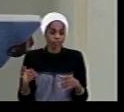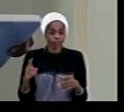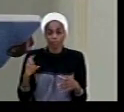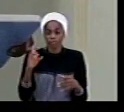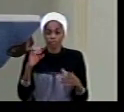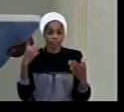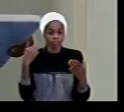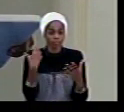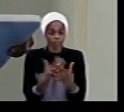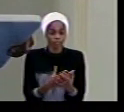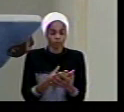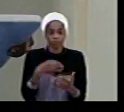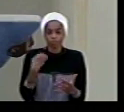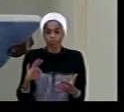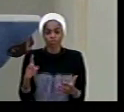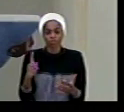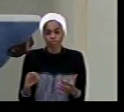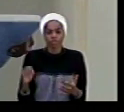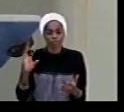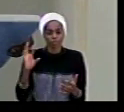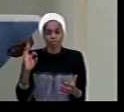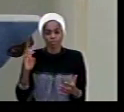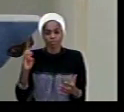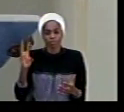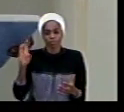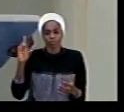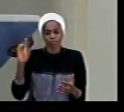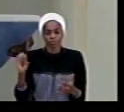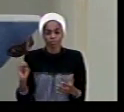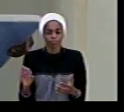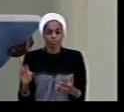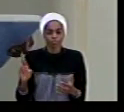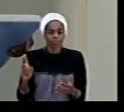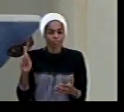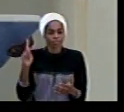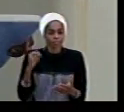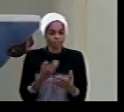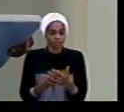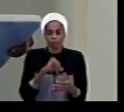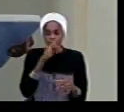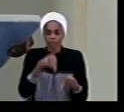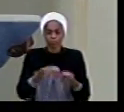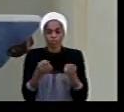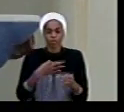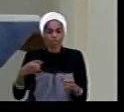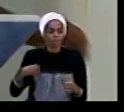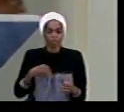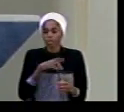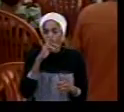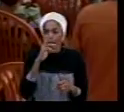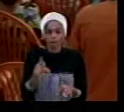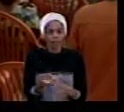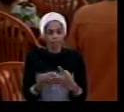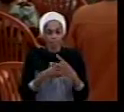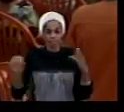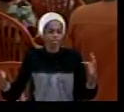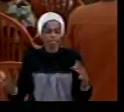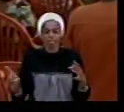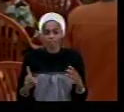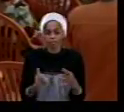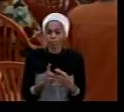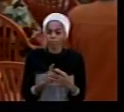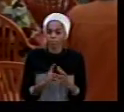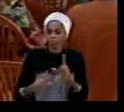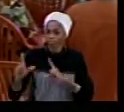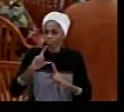is broken and we are escaped. Everybody say, I escape.